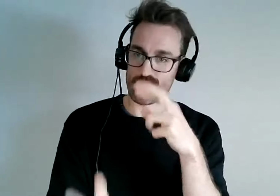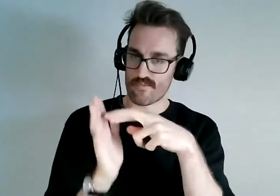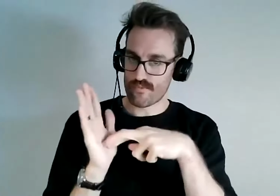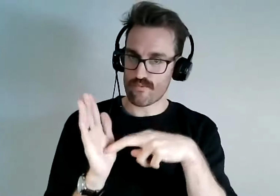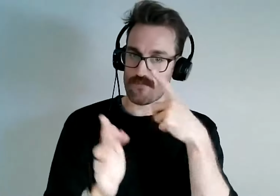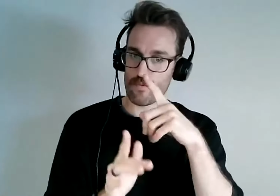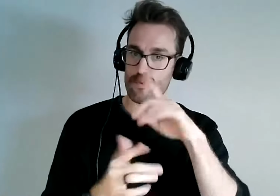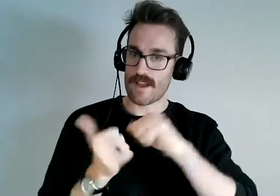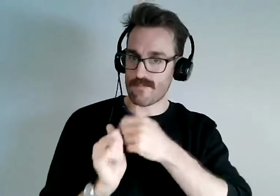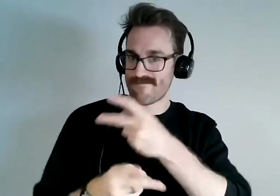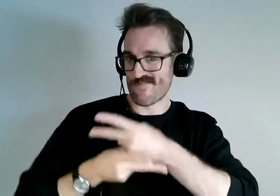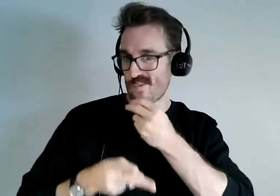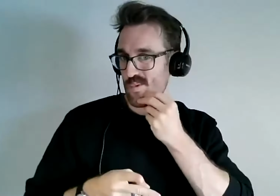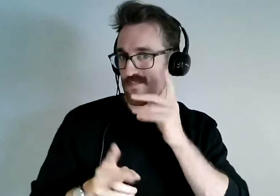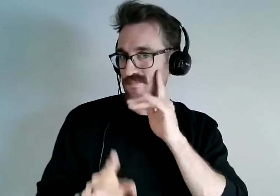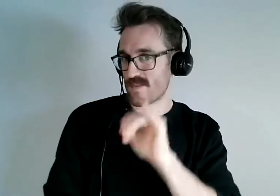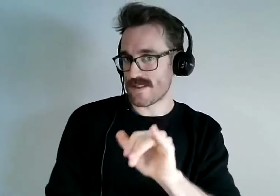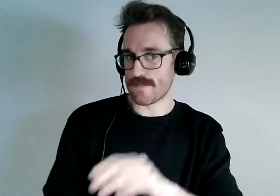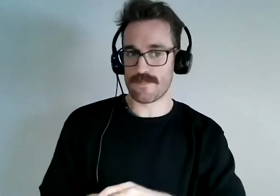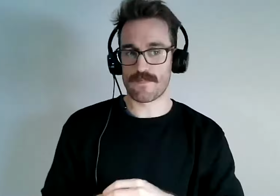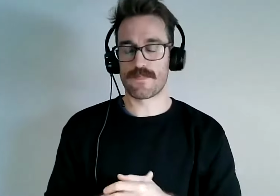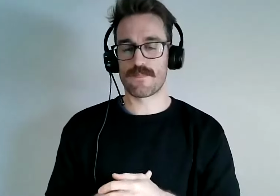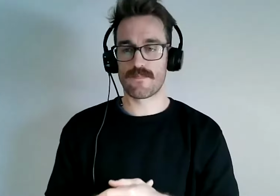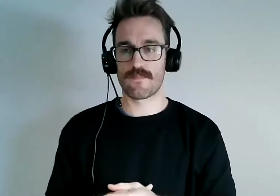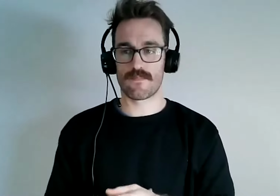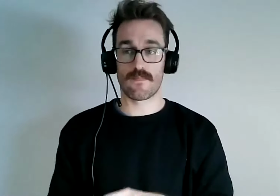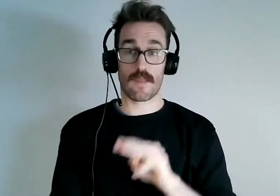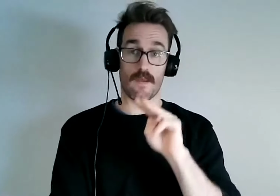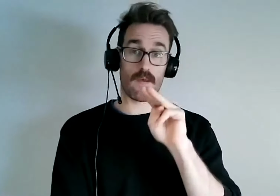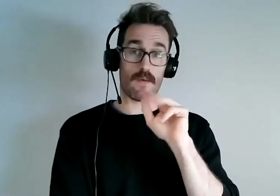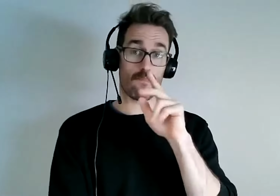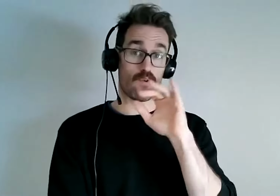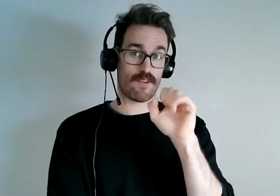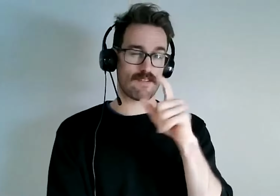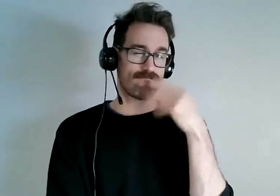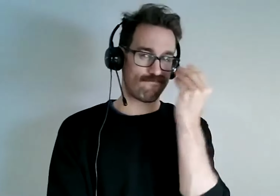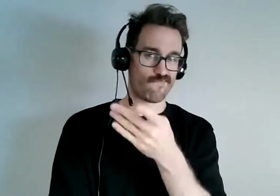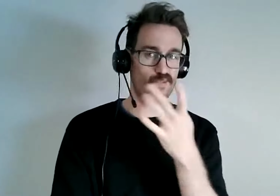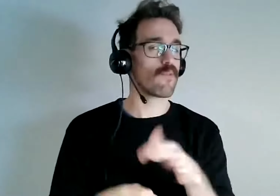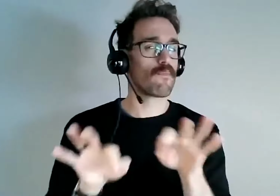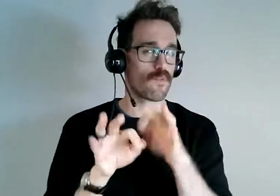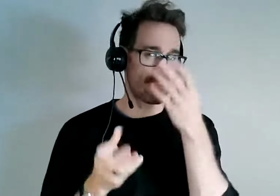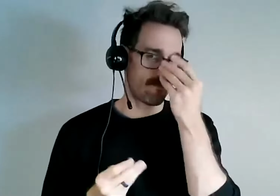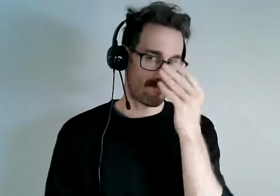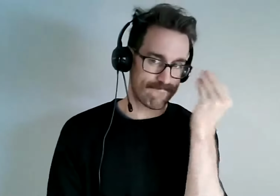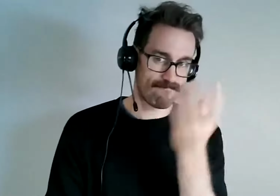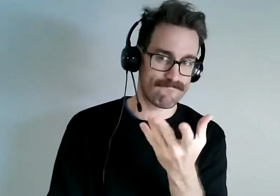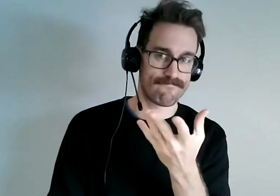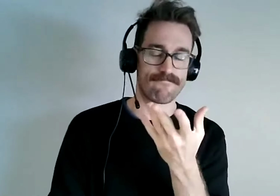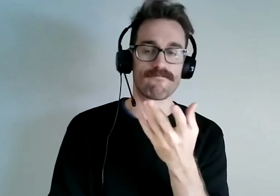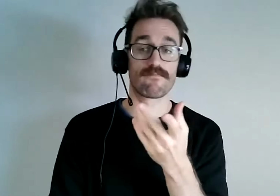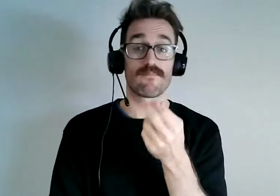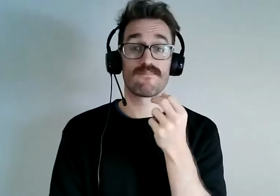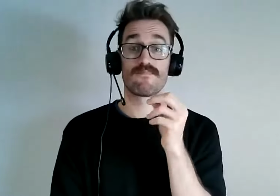Marie. Marie? Yeah, I just want to add an important information though. When you look at the reports on